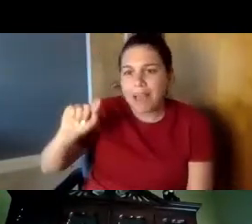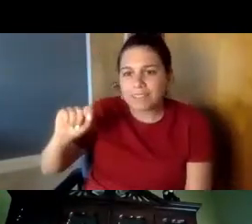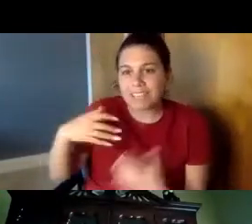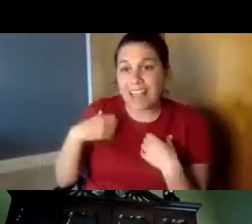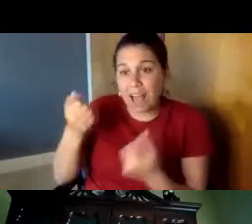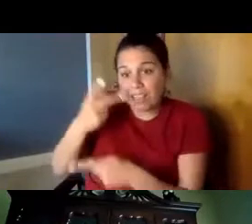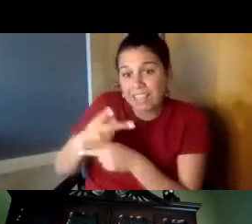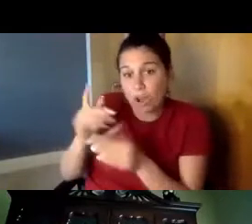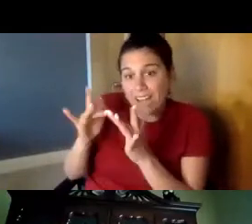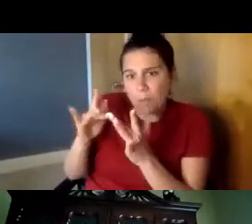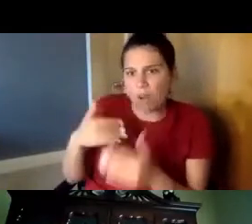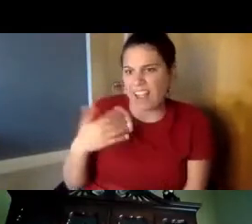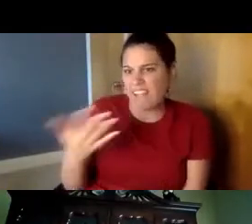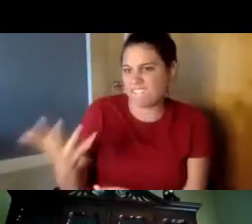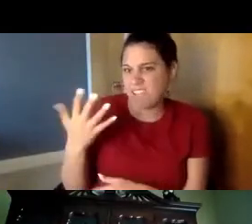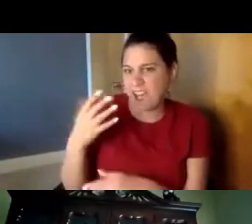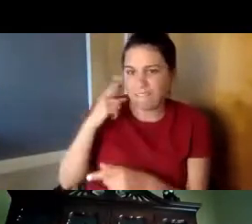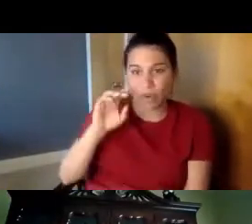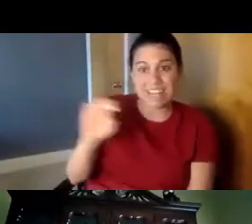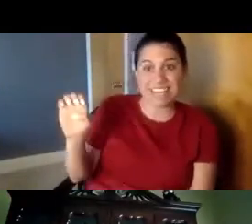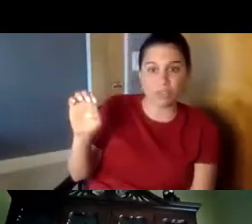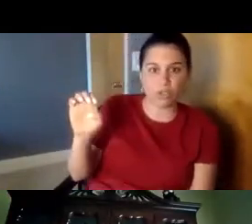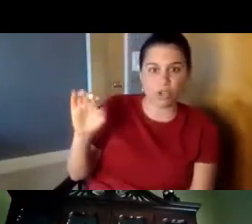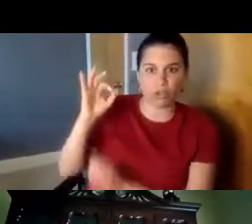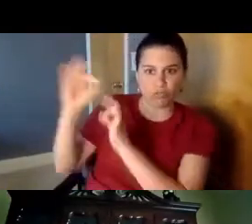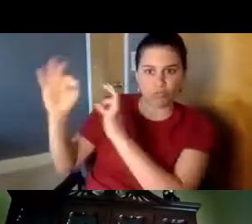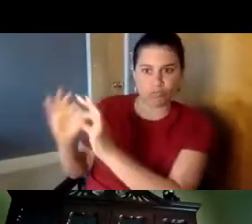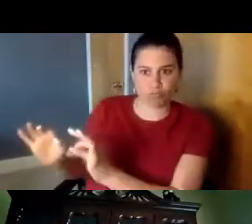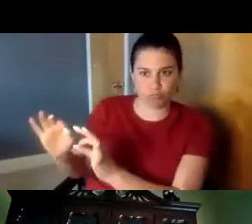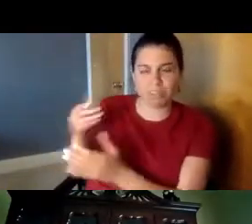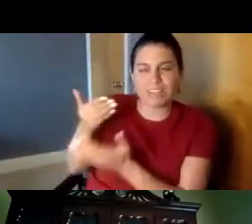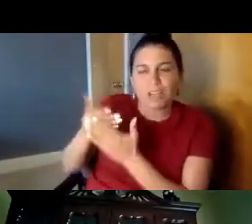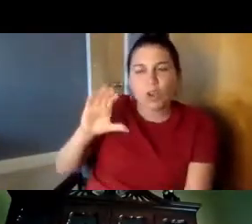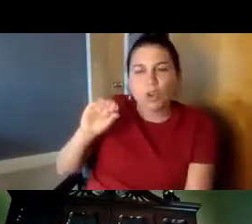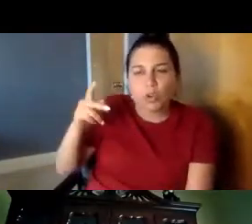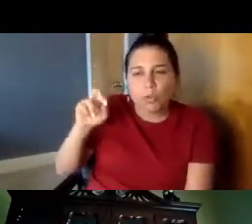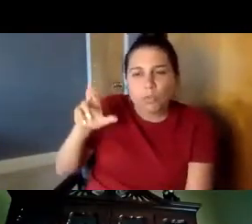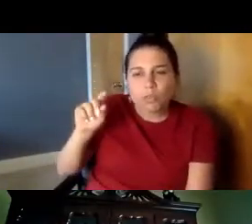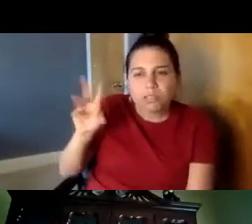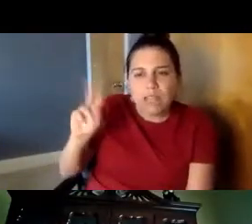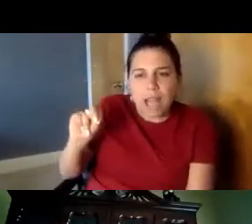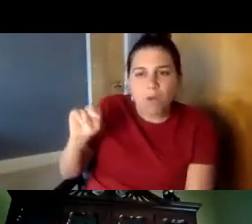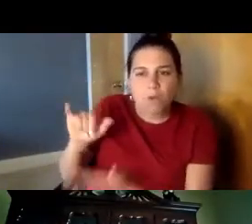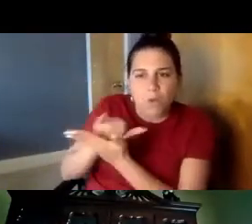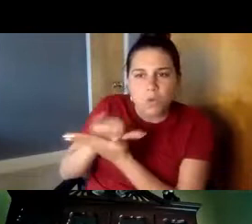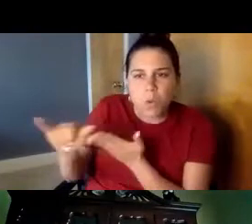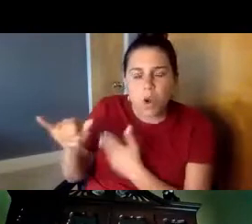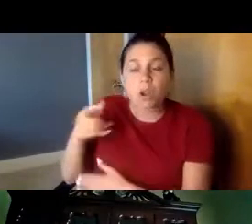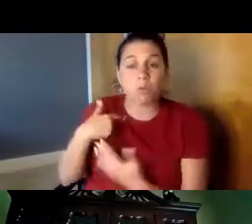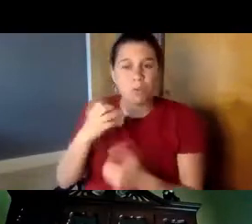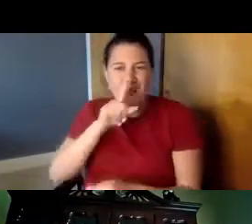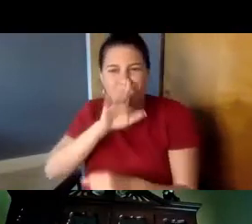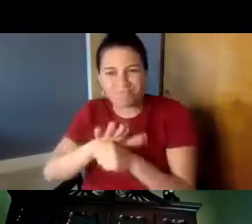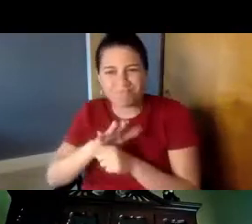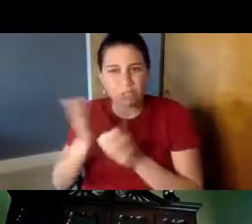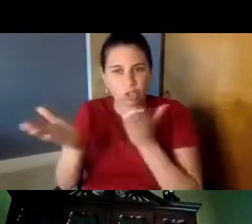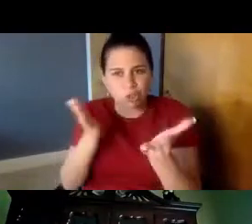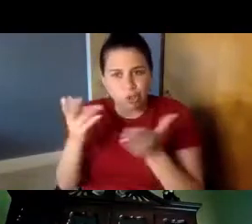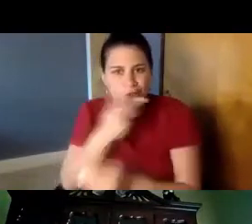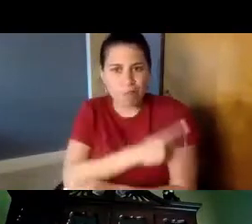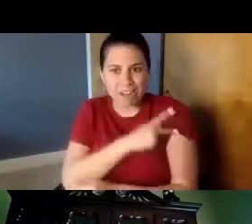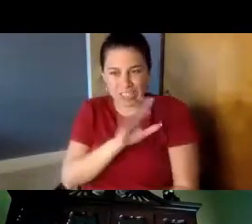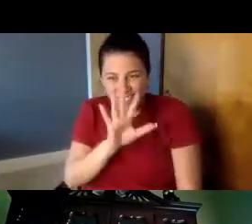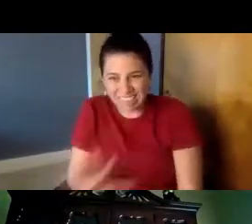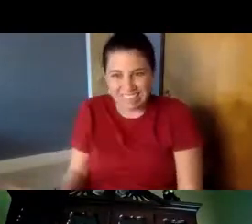care locations in the eastern part of the catchment area around Cooperstown, to make sure that we could serve patients and also reach out to